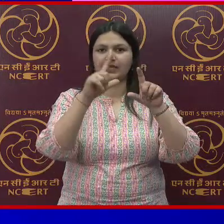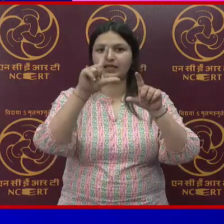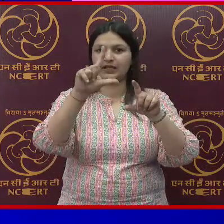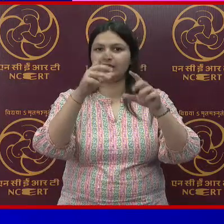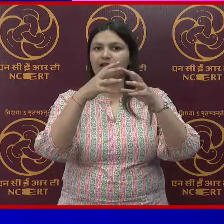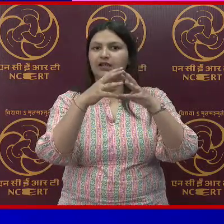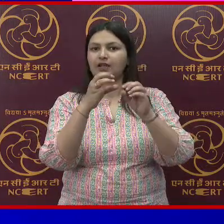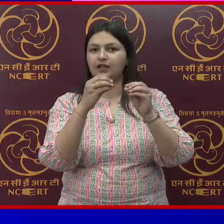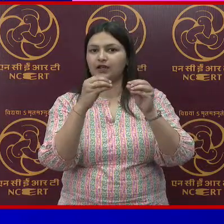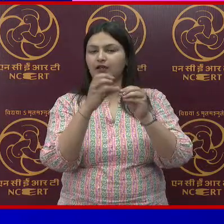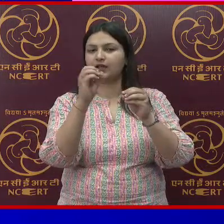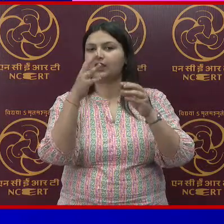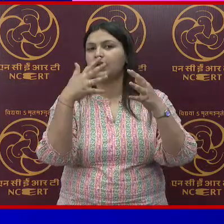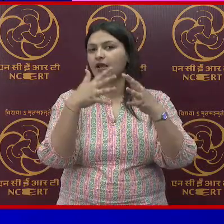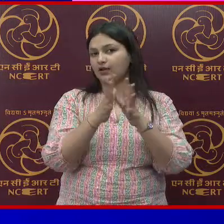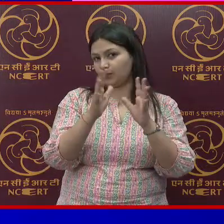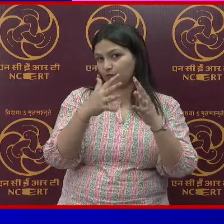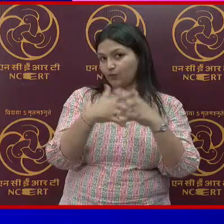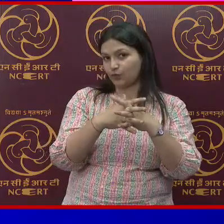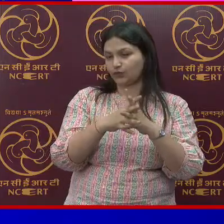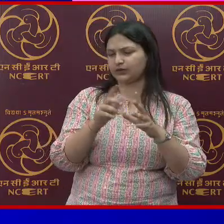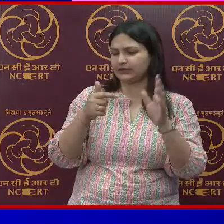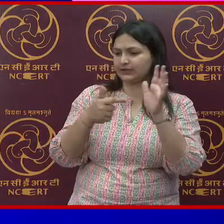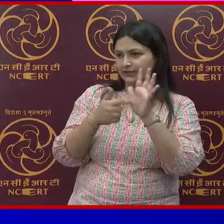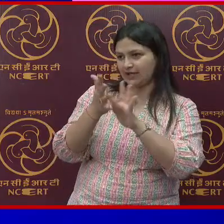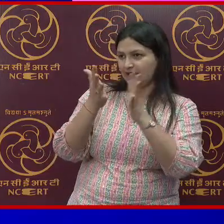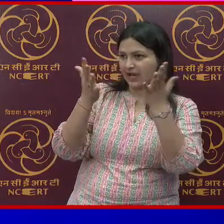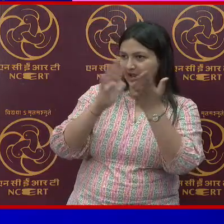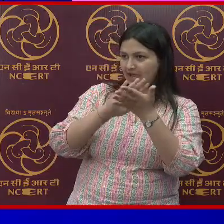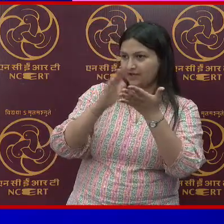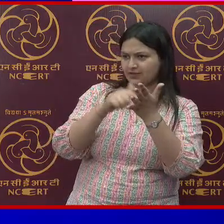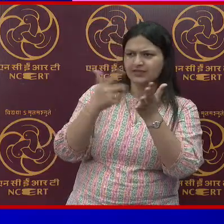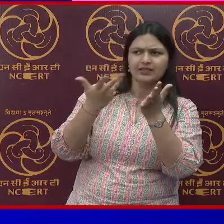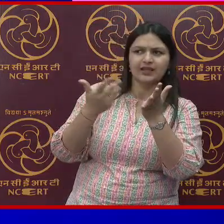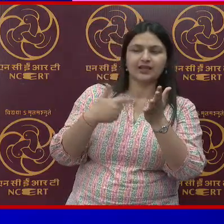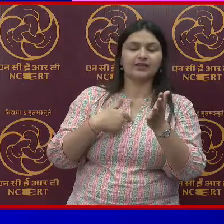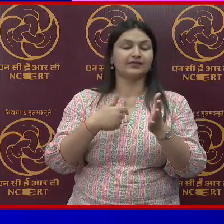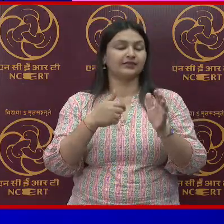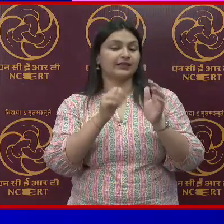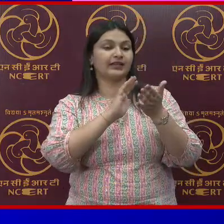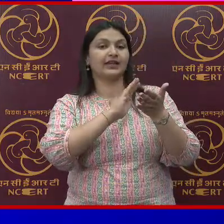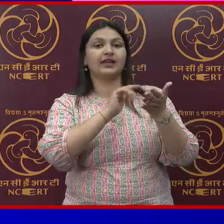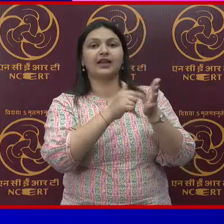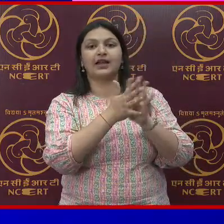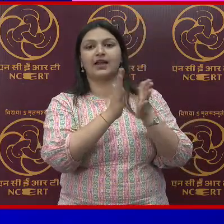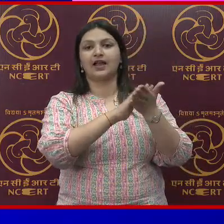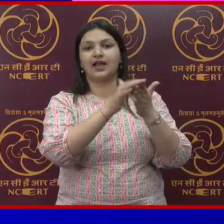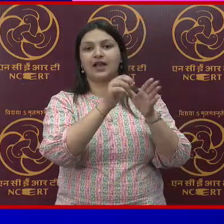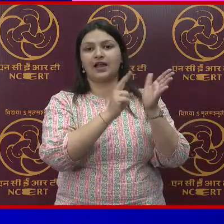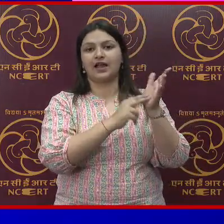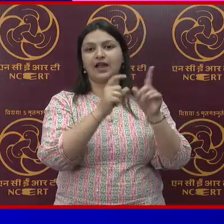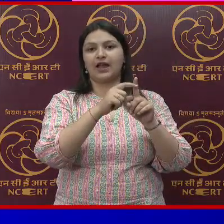hands, and these are my elbows. Elbows. Okay. Okay. And what are these? My body.